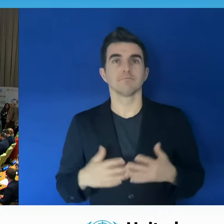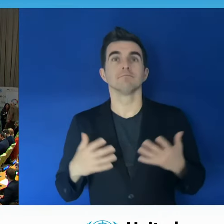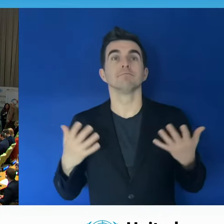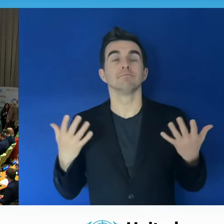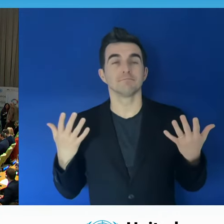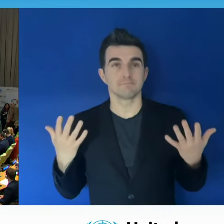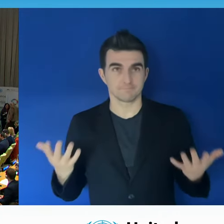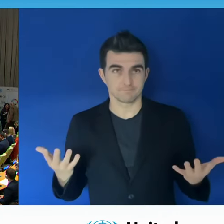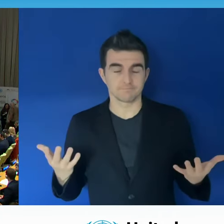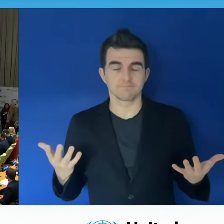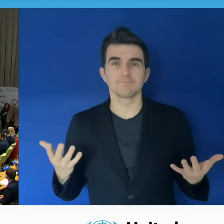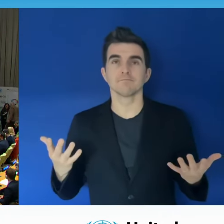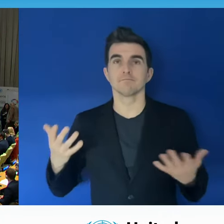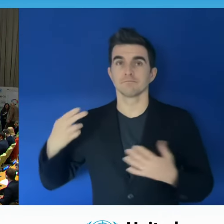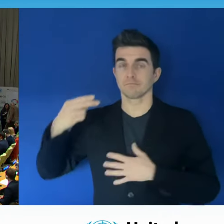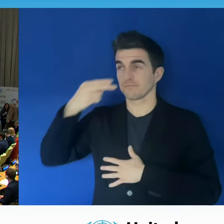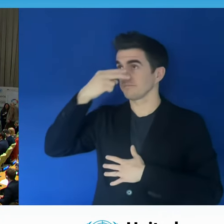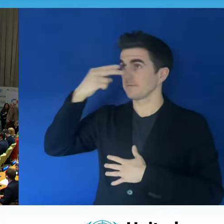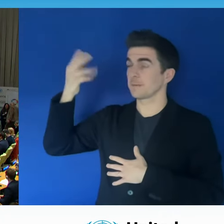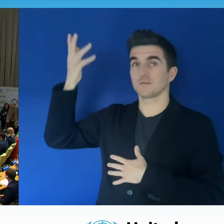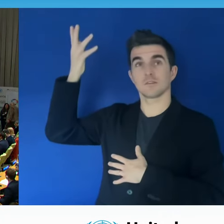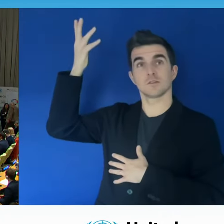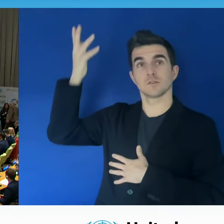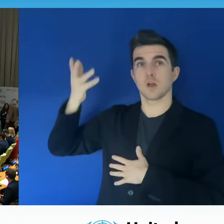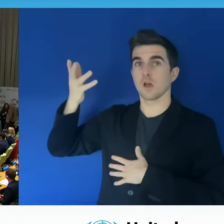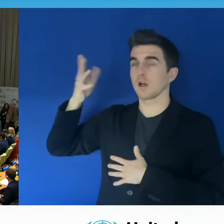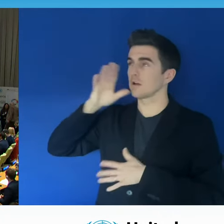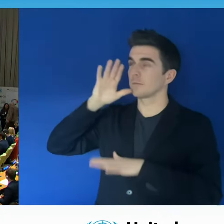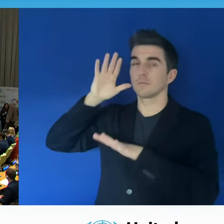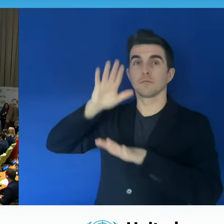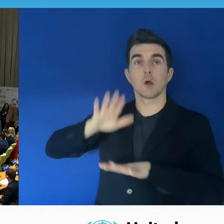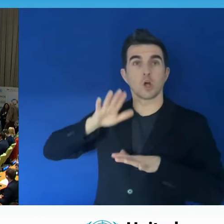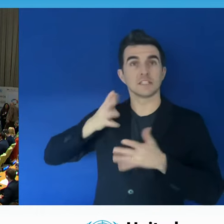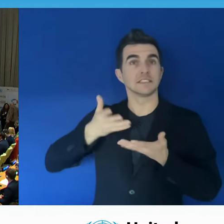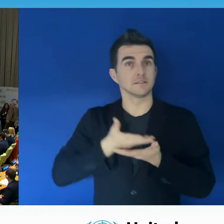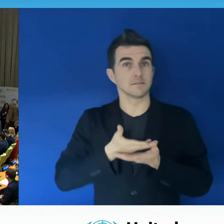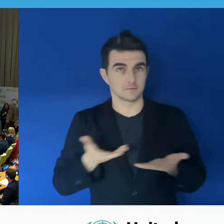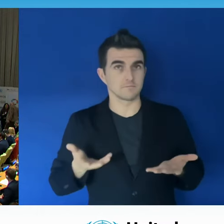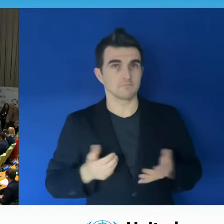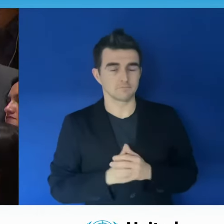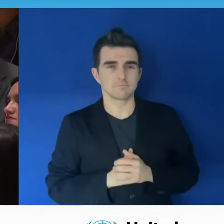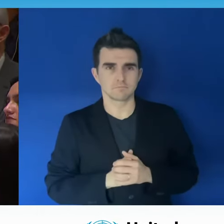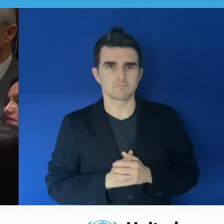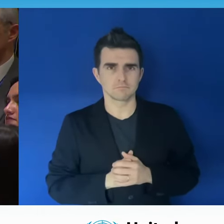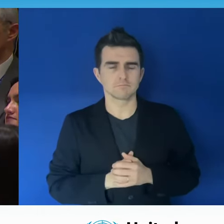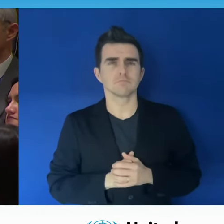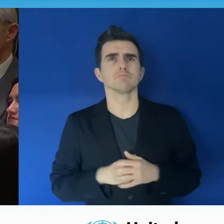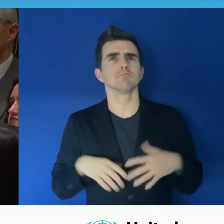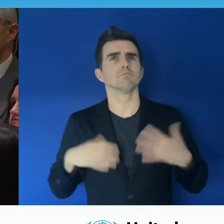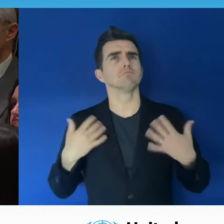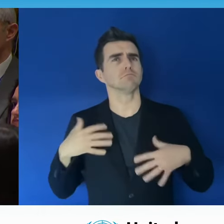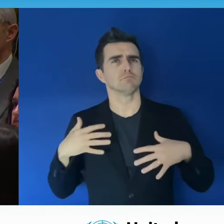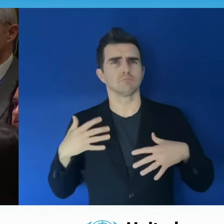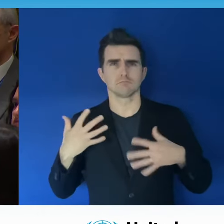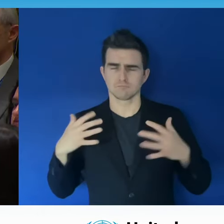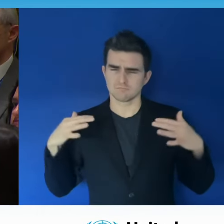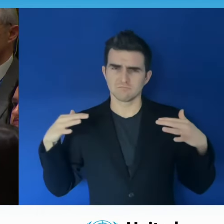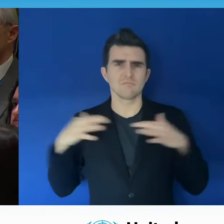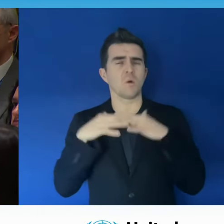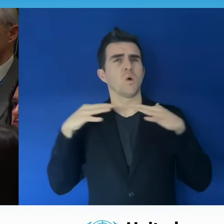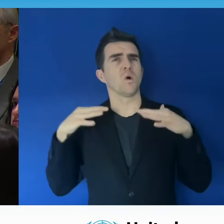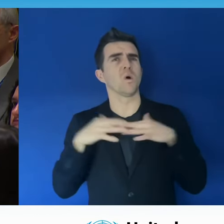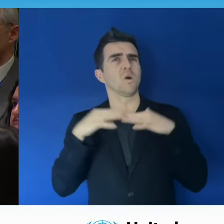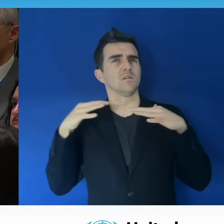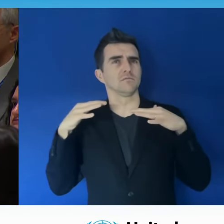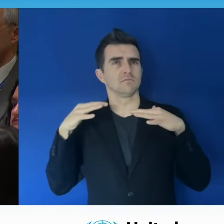Iraq emerged victorious in its war against terrorism by dealing a defeat to